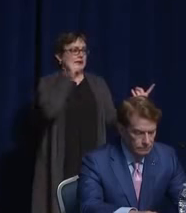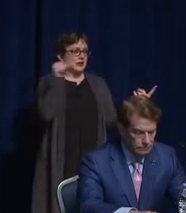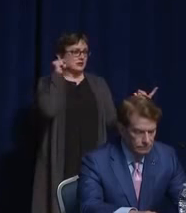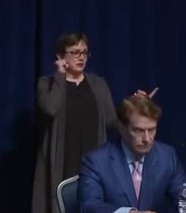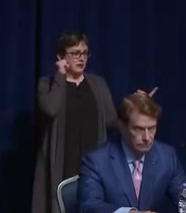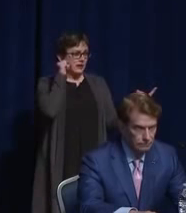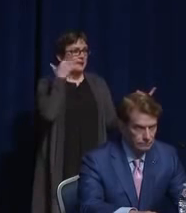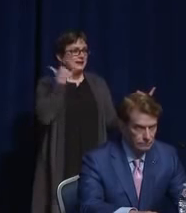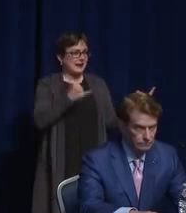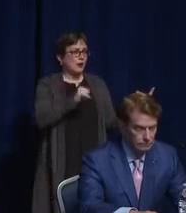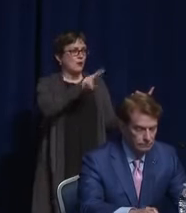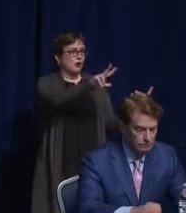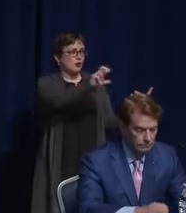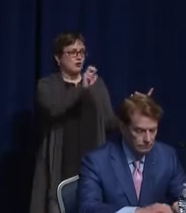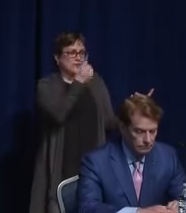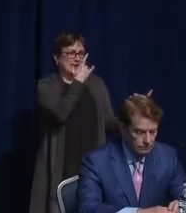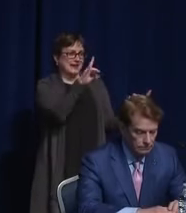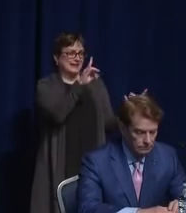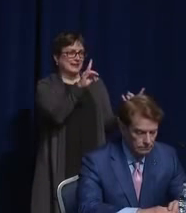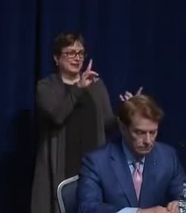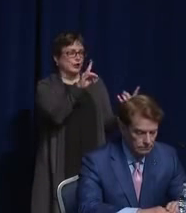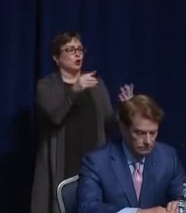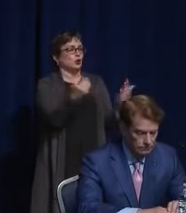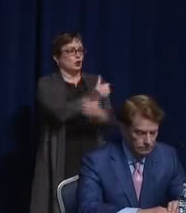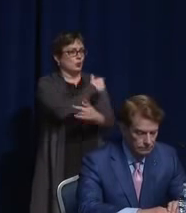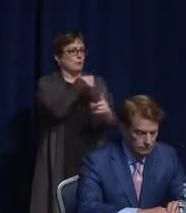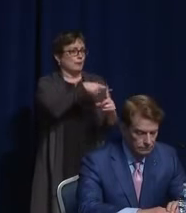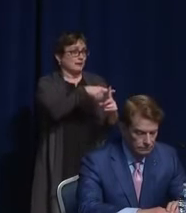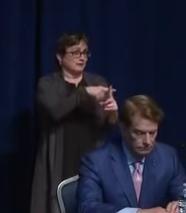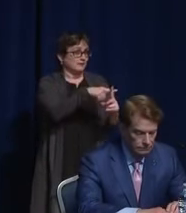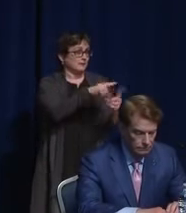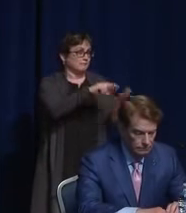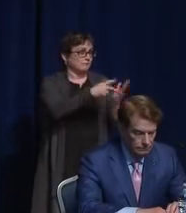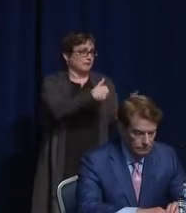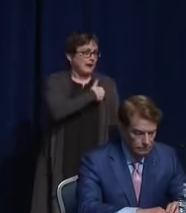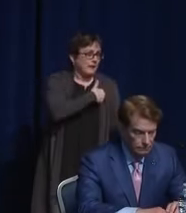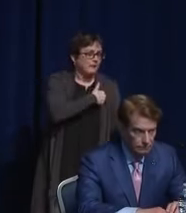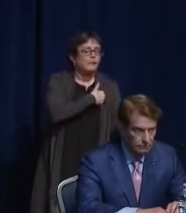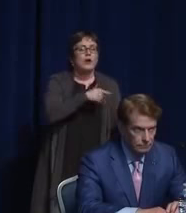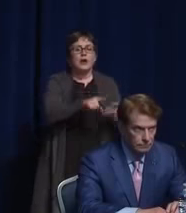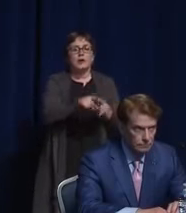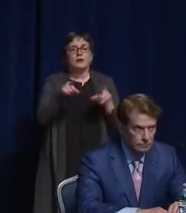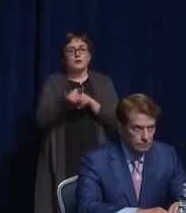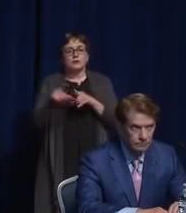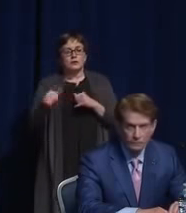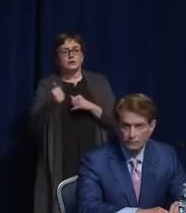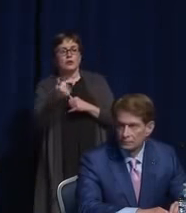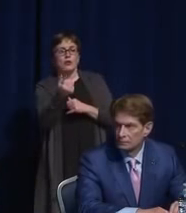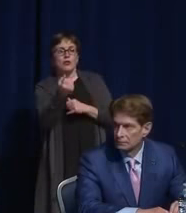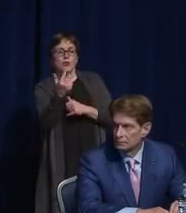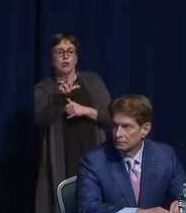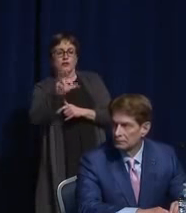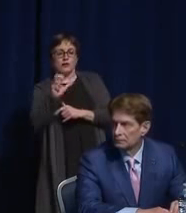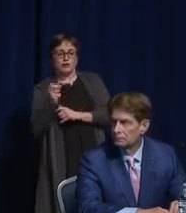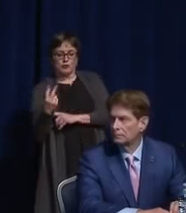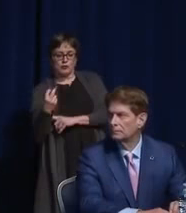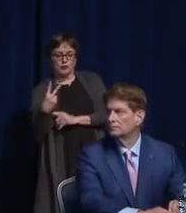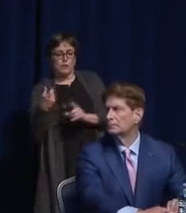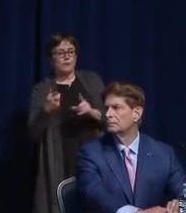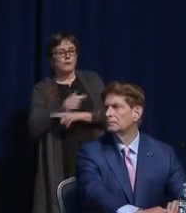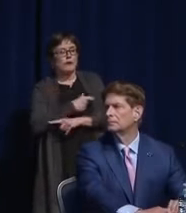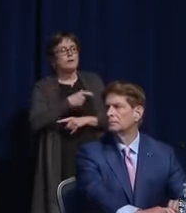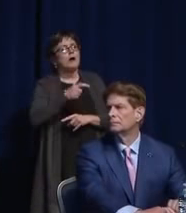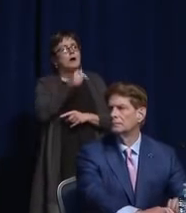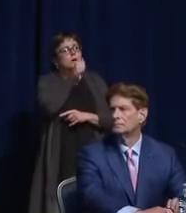test results, 6 of those through the DOH labs and the other 312 through our private sector and